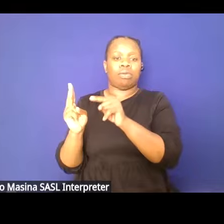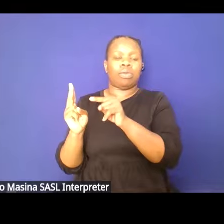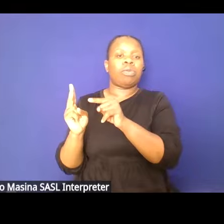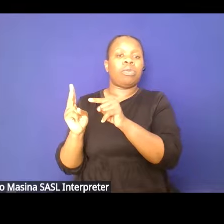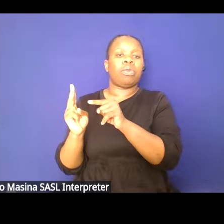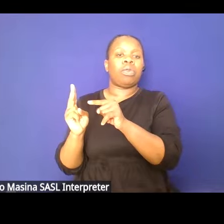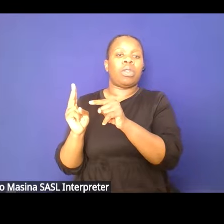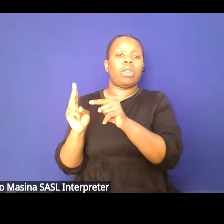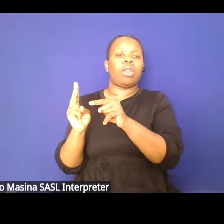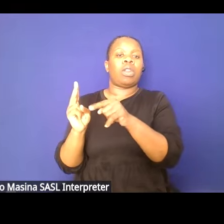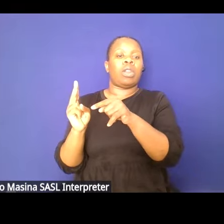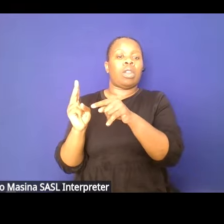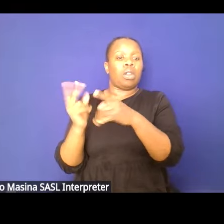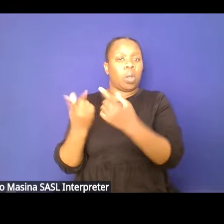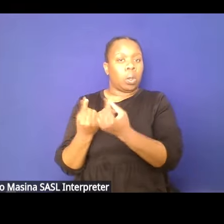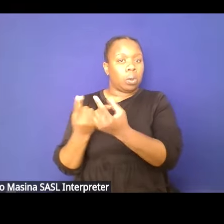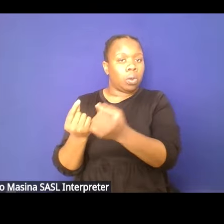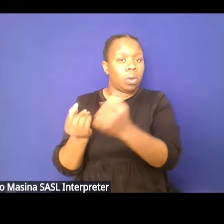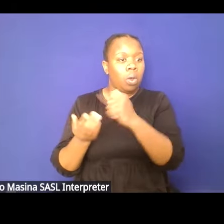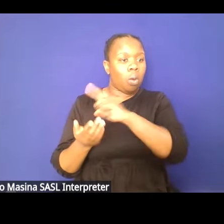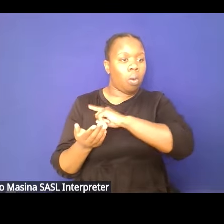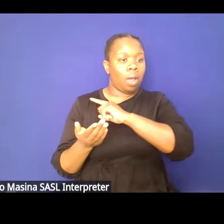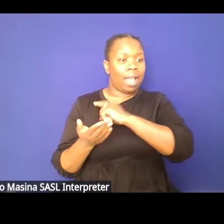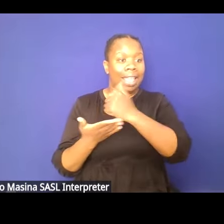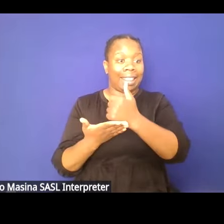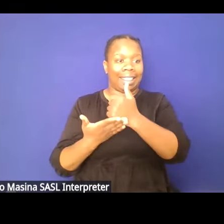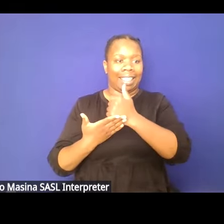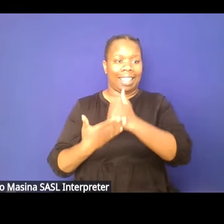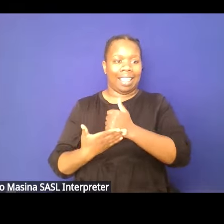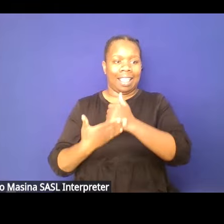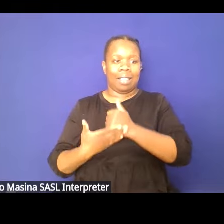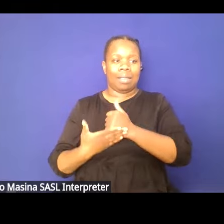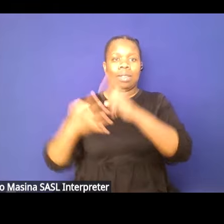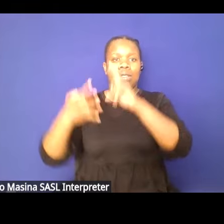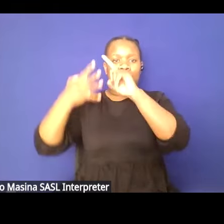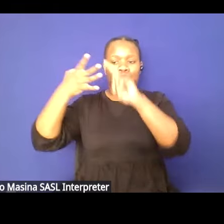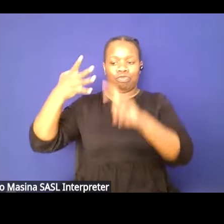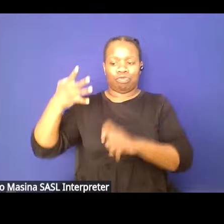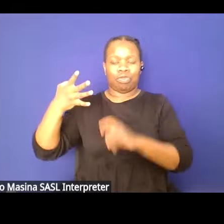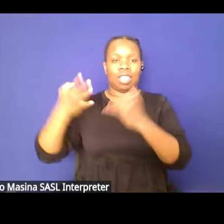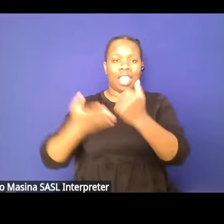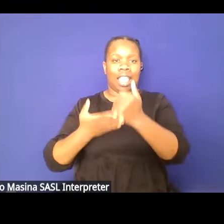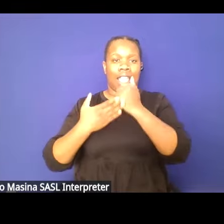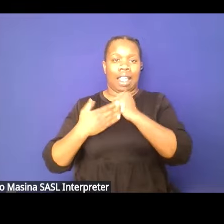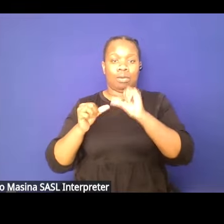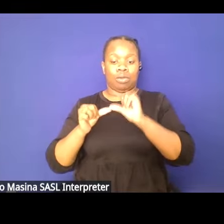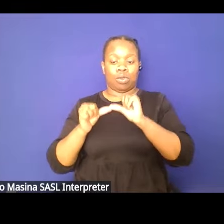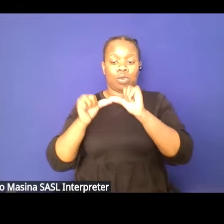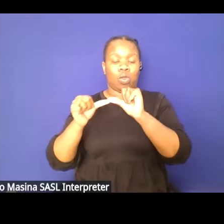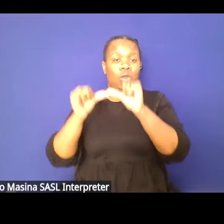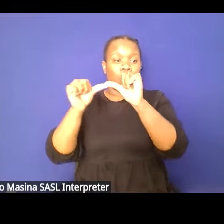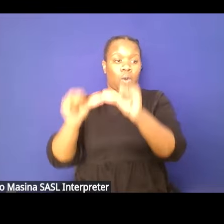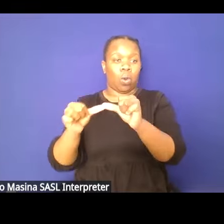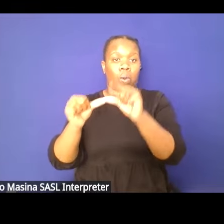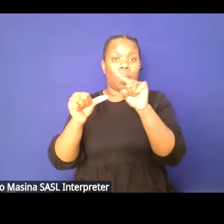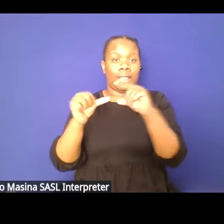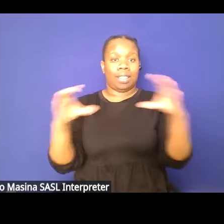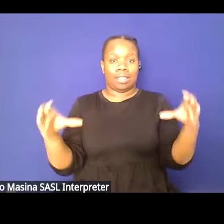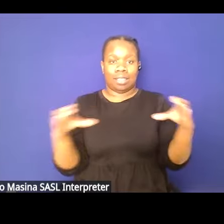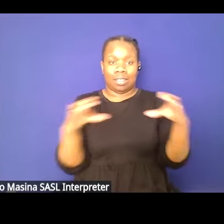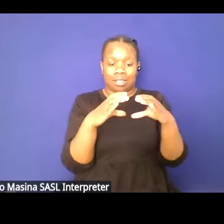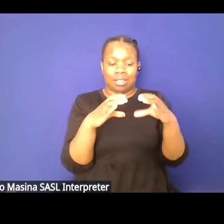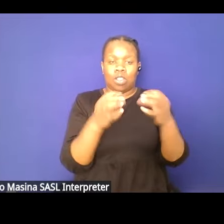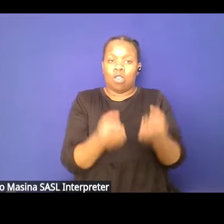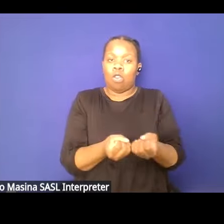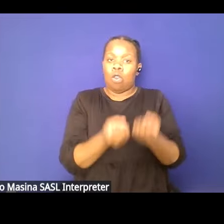complete the survey. It helps us as a team as we continue with these sessions to provide